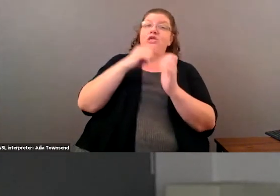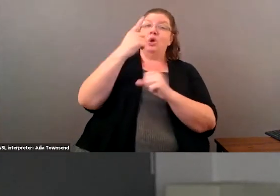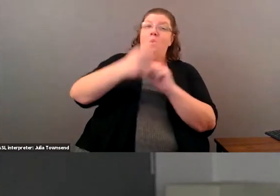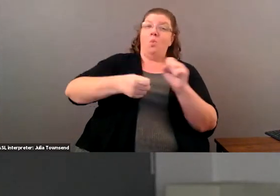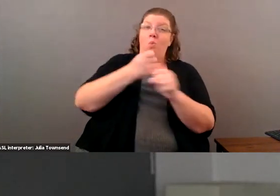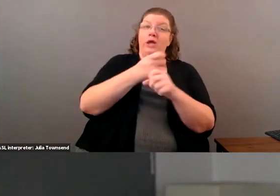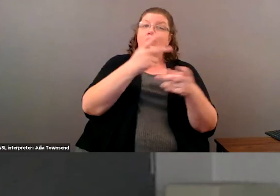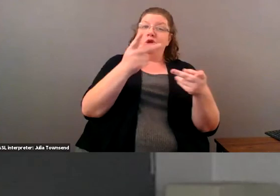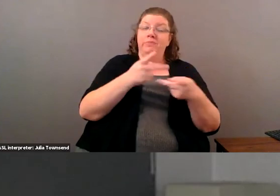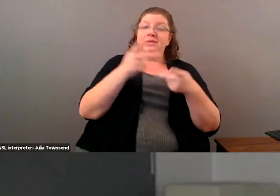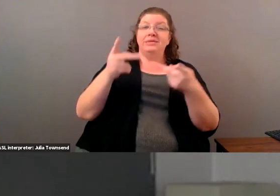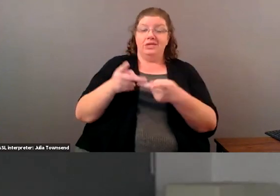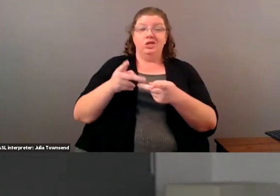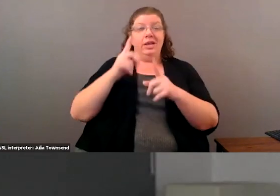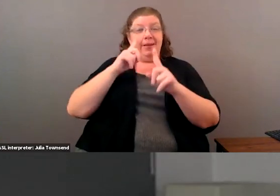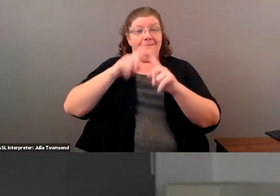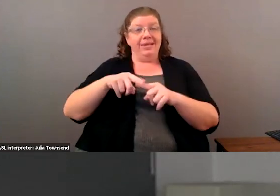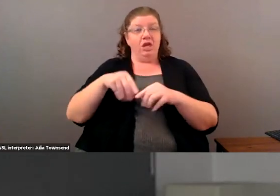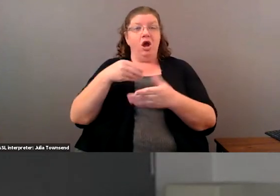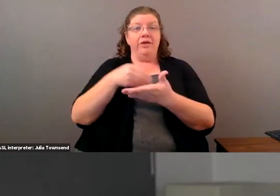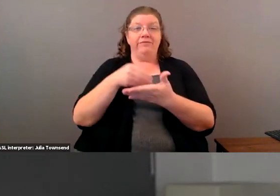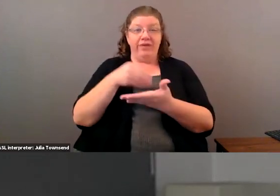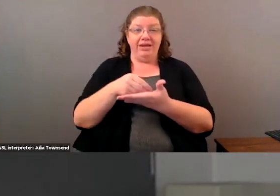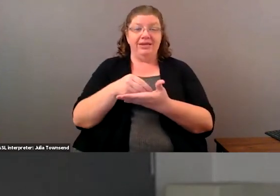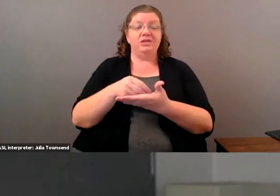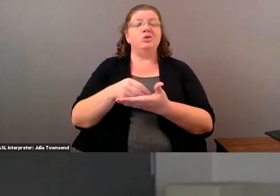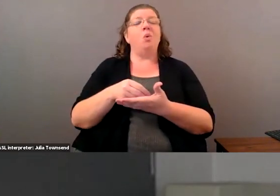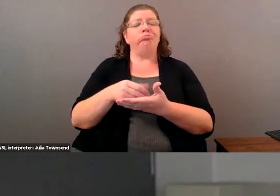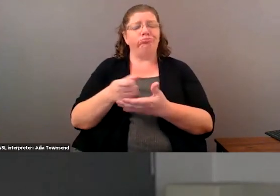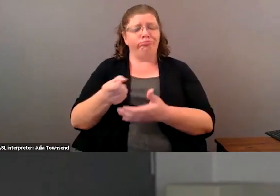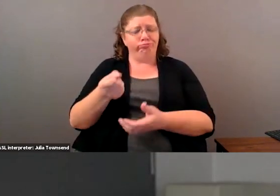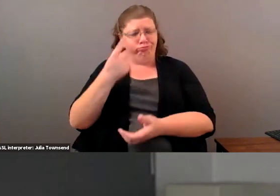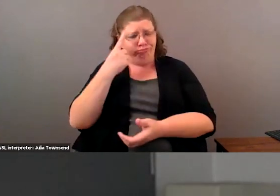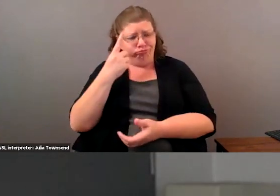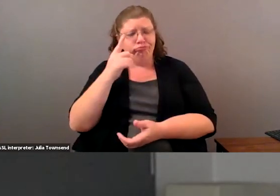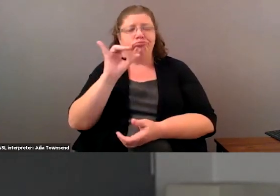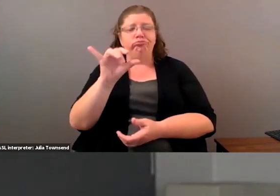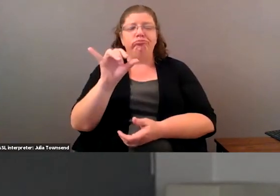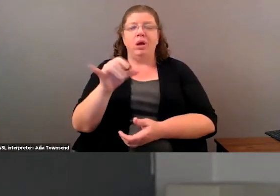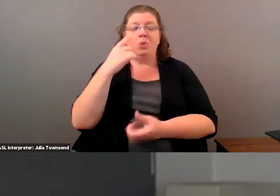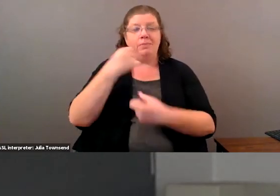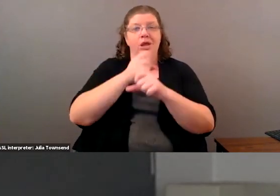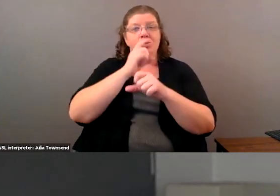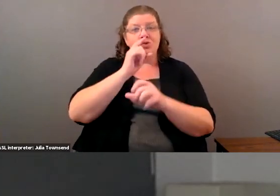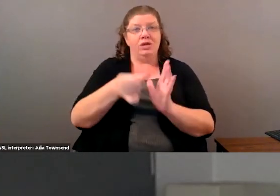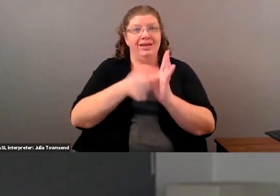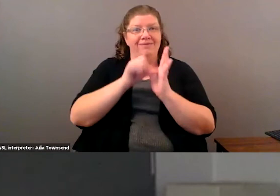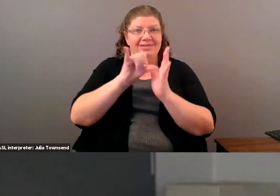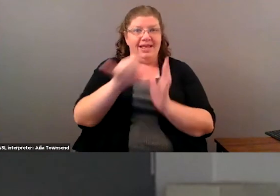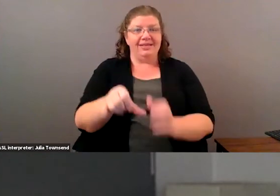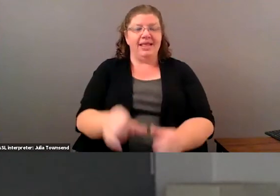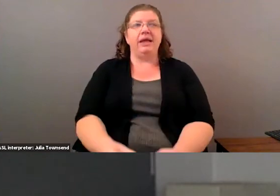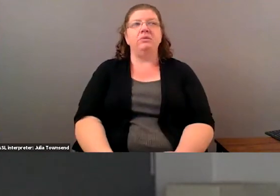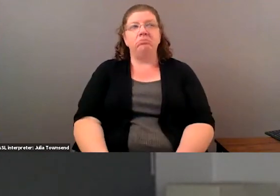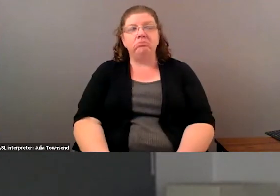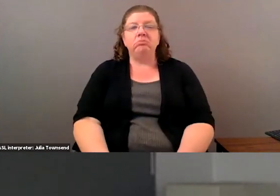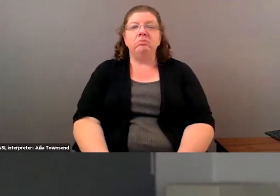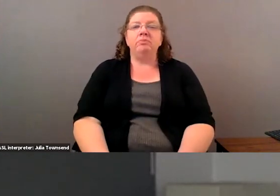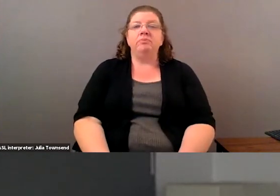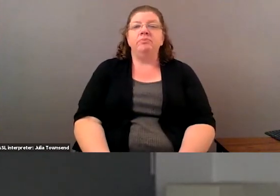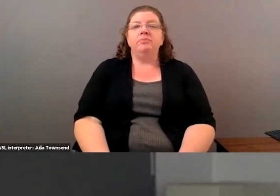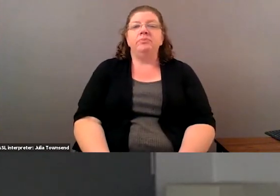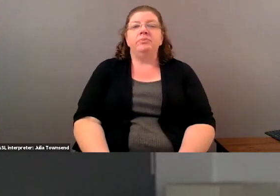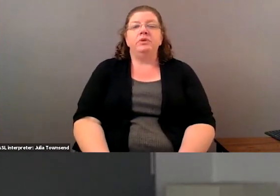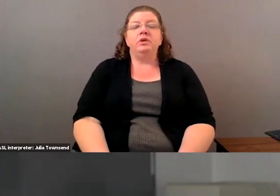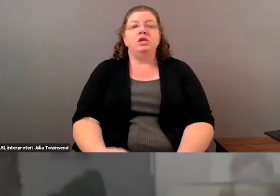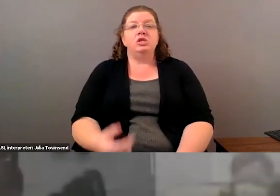positions depending on funding. So I totally understand that, and I want to make sure that that's emphasized. So question is. So I